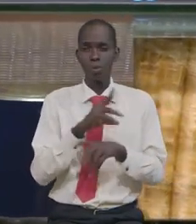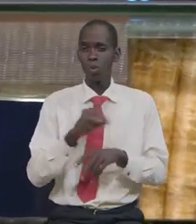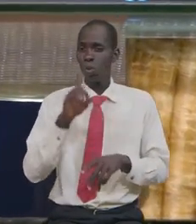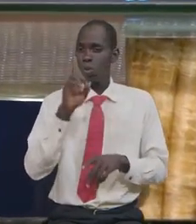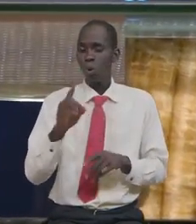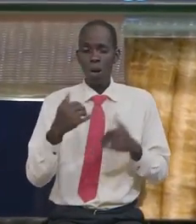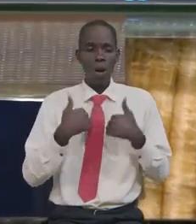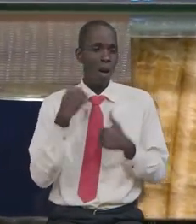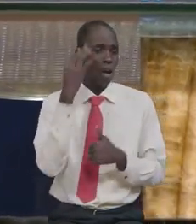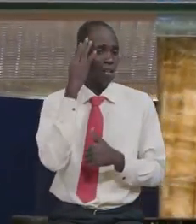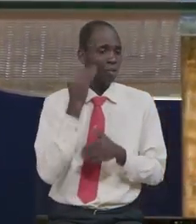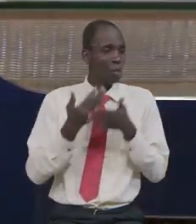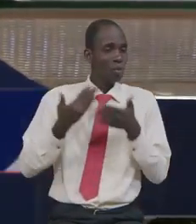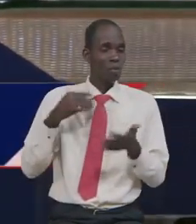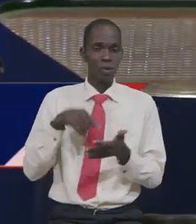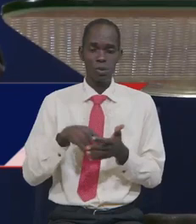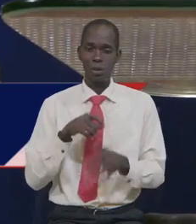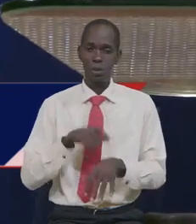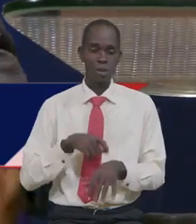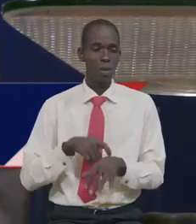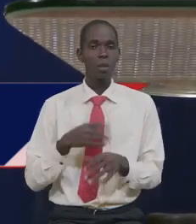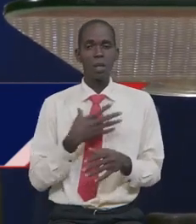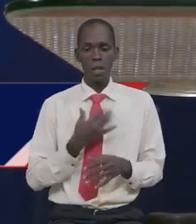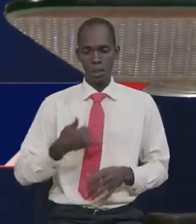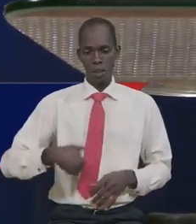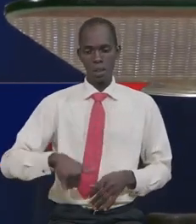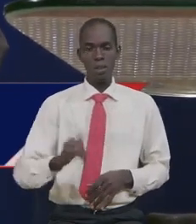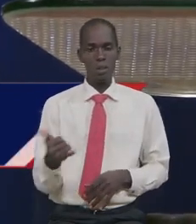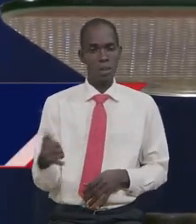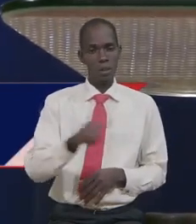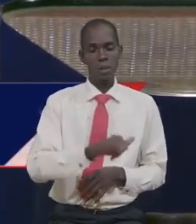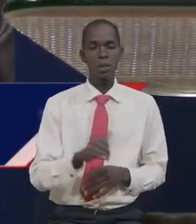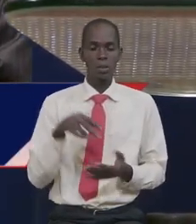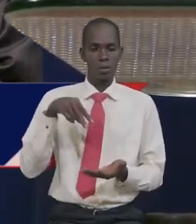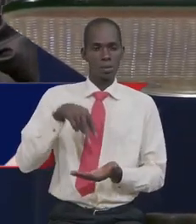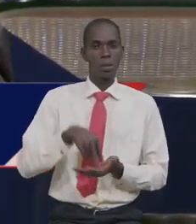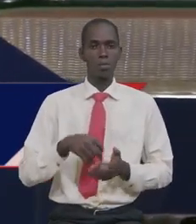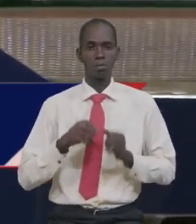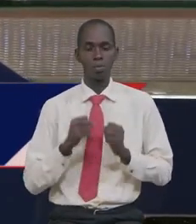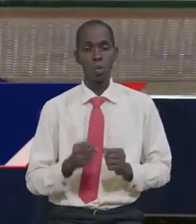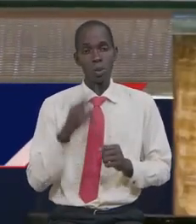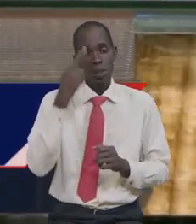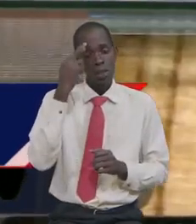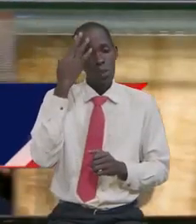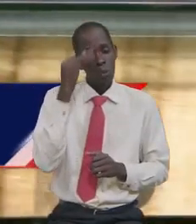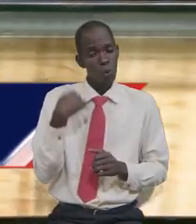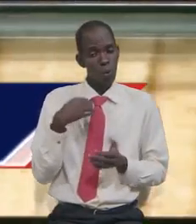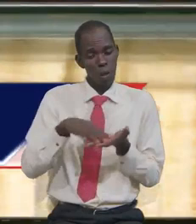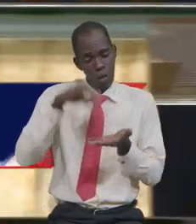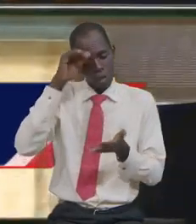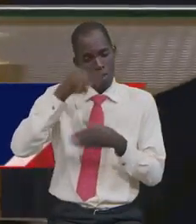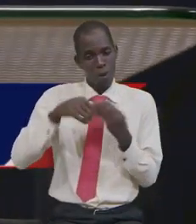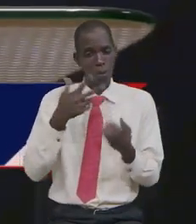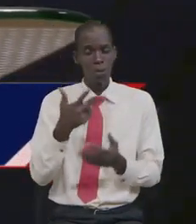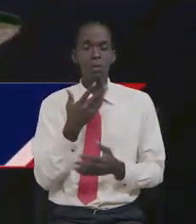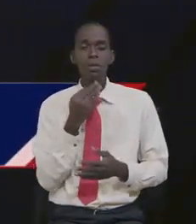before this time, and yet they were able to stand. The reason we're learning this is so that any